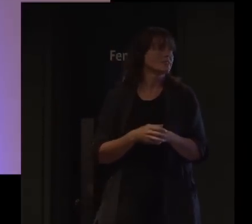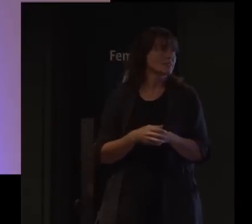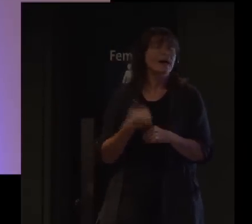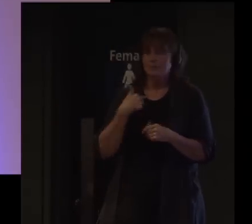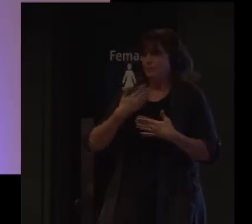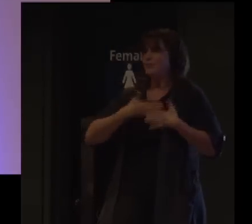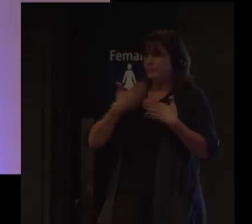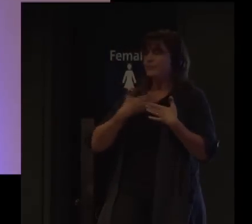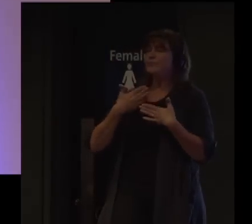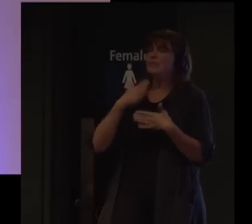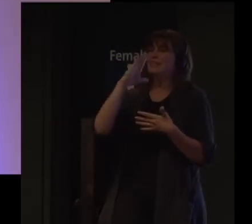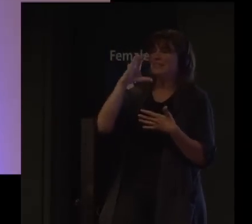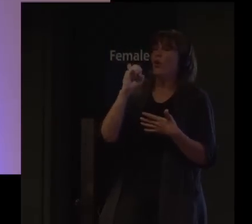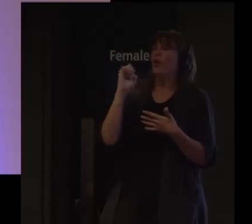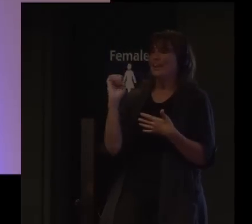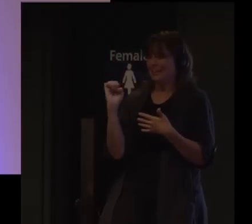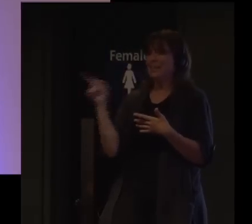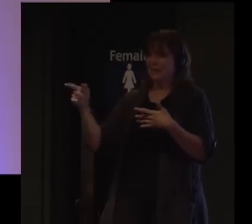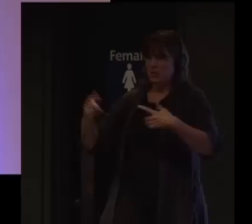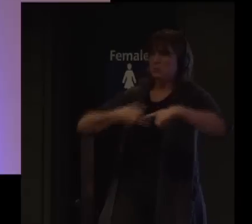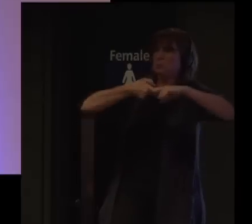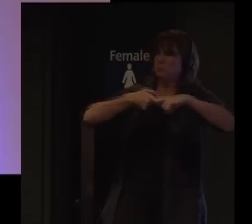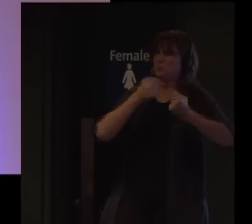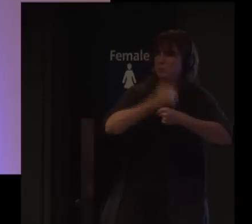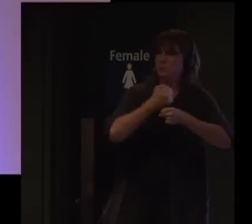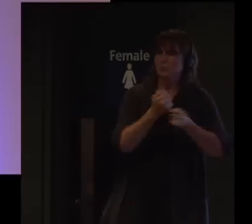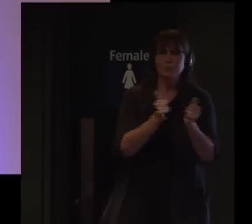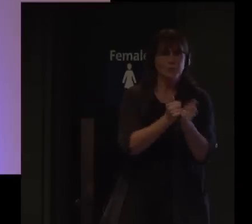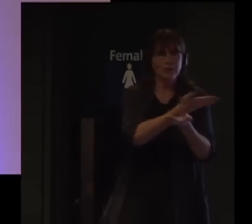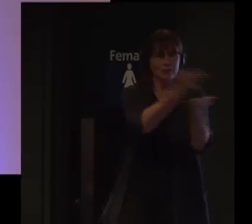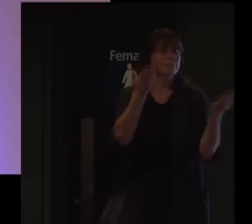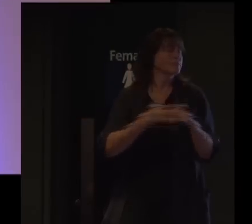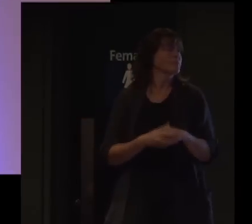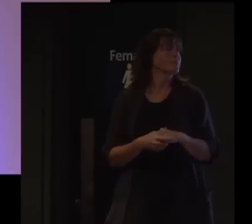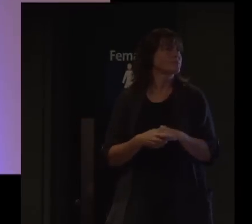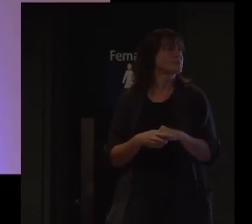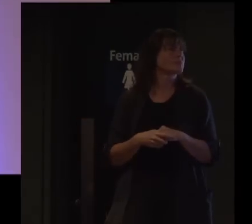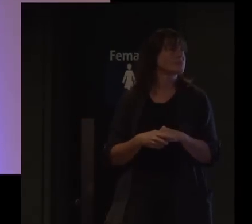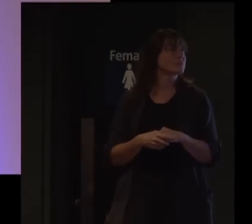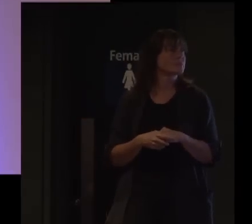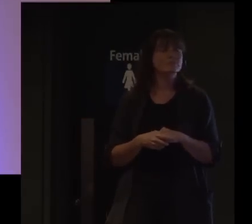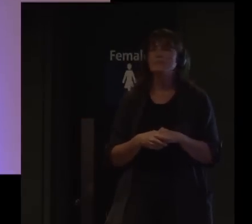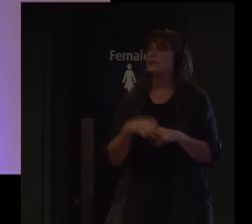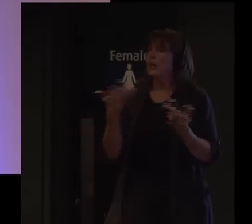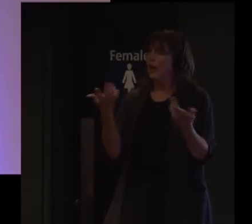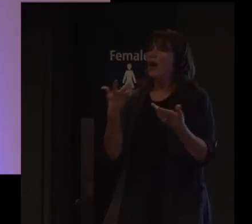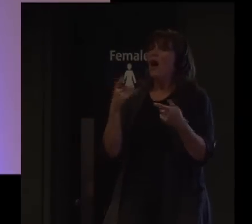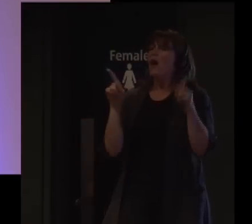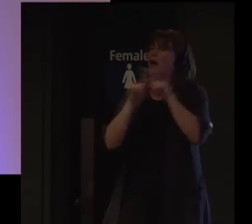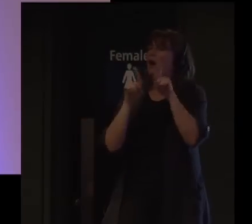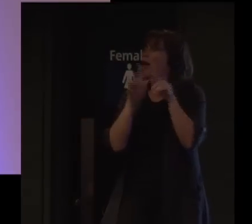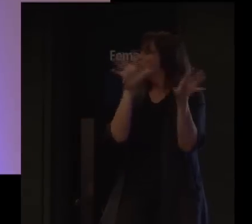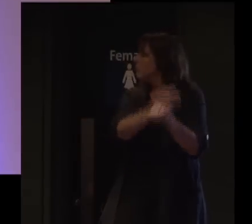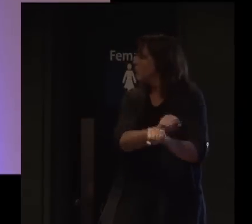glad that the Council of Europe is associated to those projects, because The visibility of those events